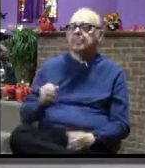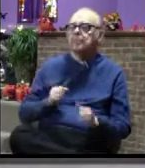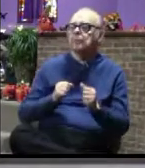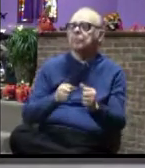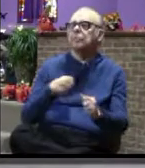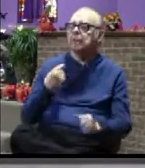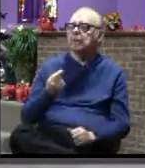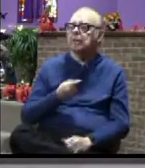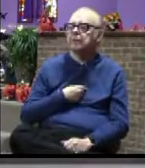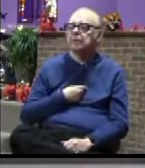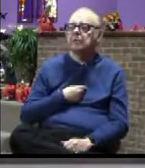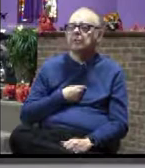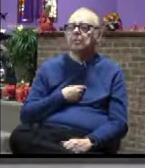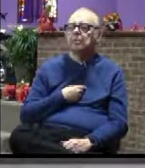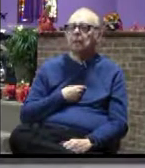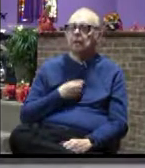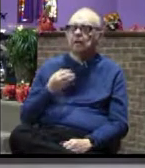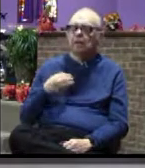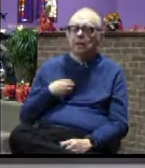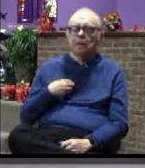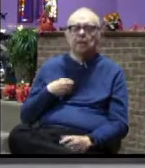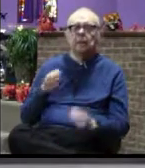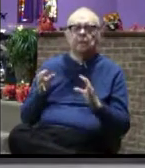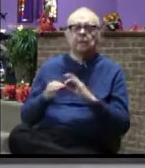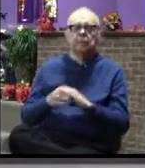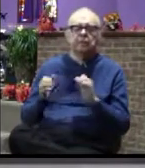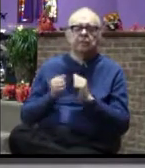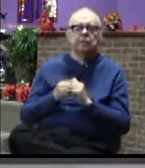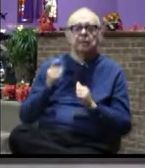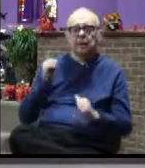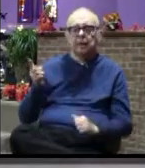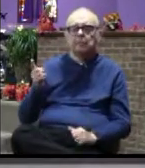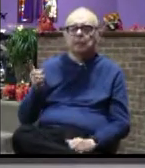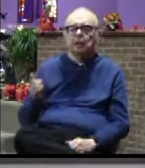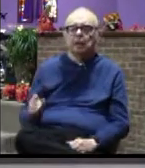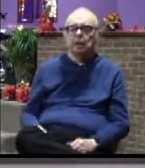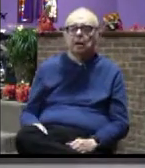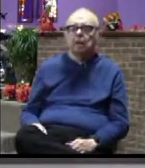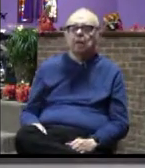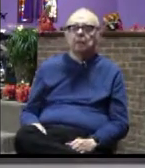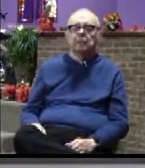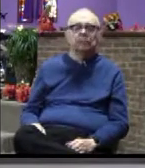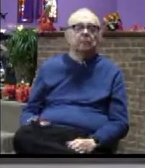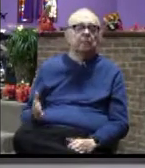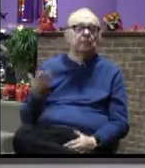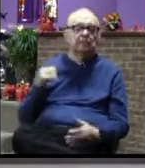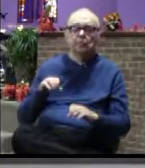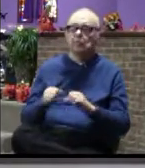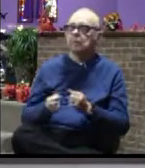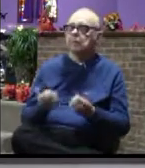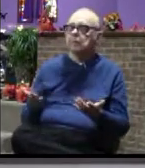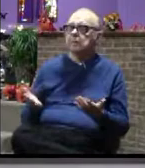pursuing us to have a relationship with him but we're broken